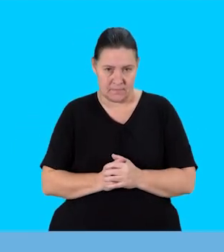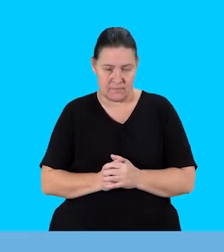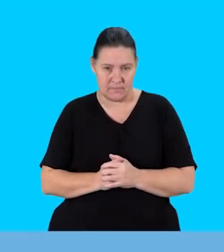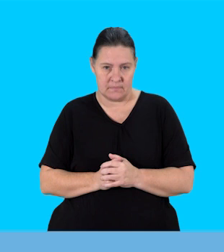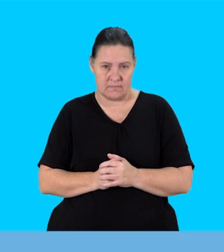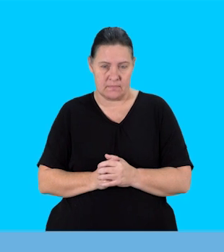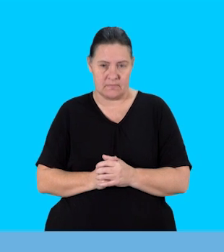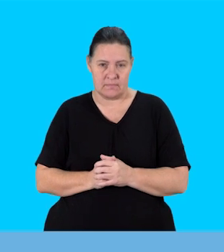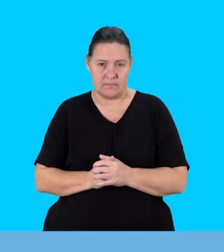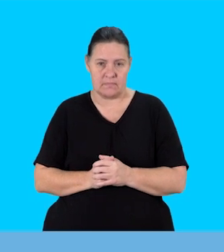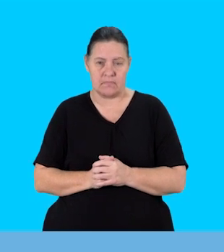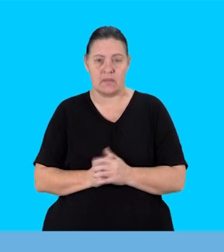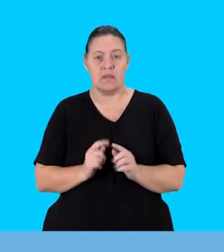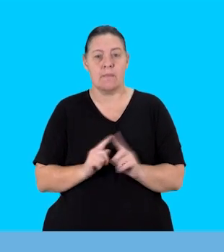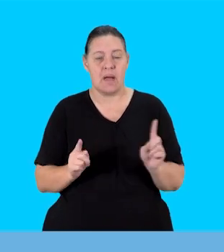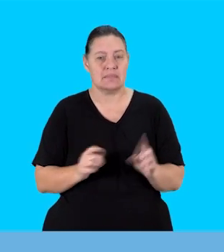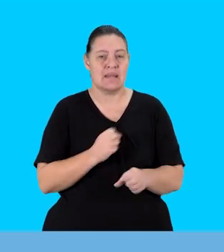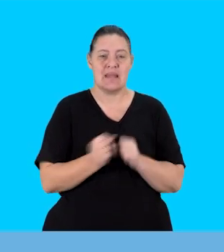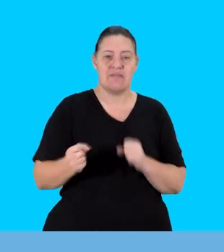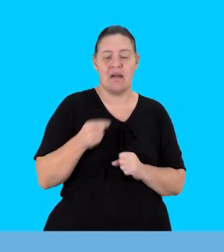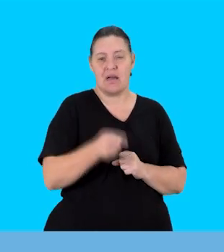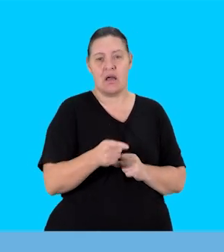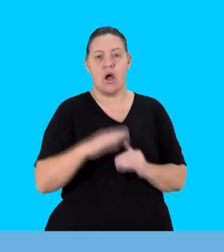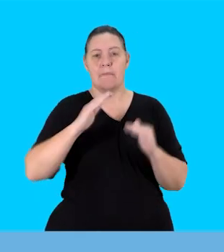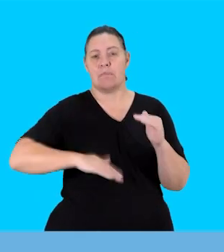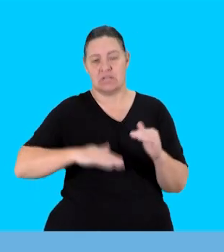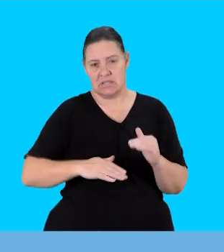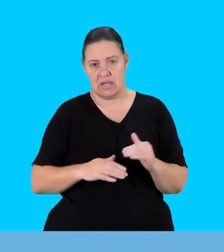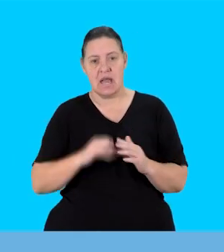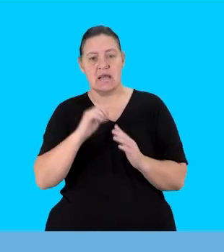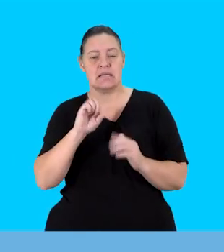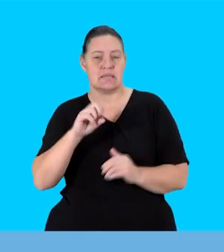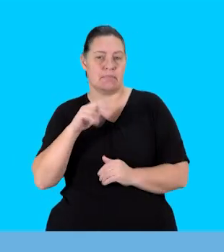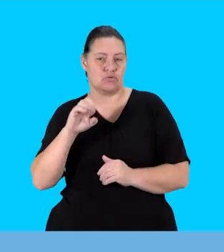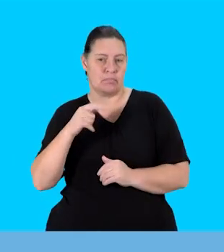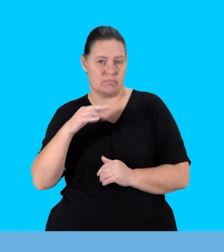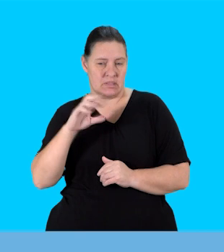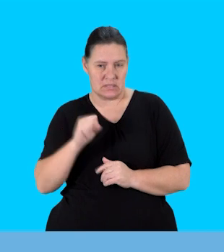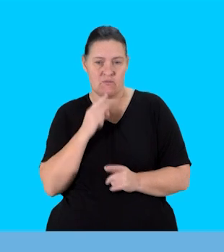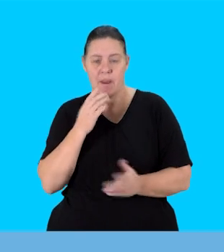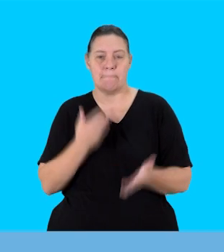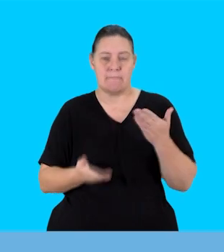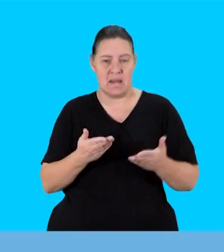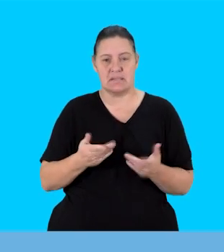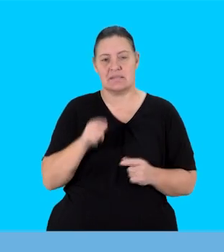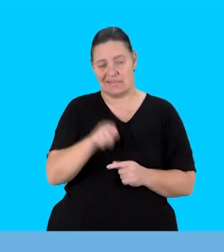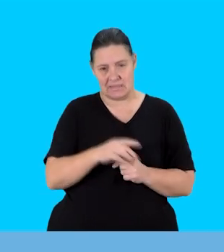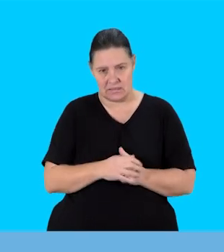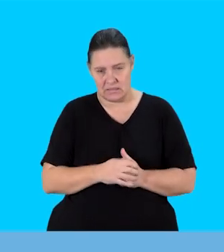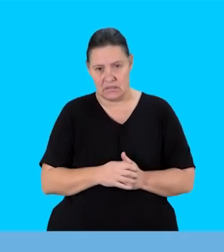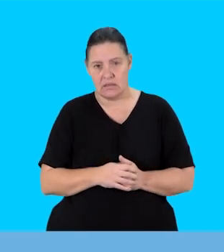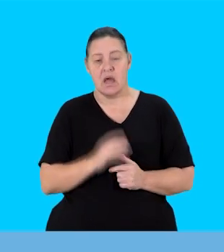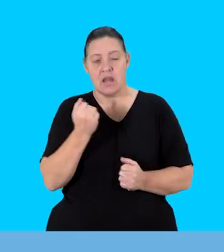them. And these 2 again, we can change them, but never the ones at the bottom, the subscript, when we are balancing our chemical